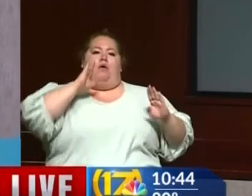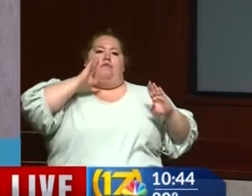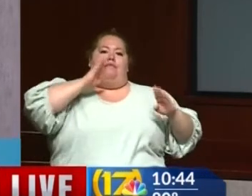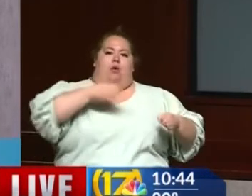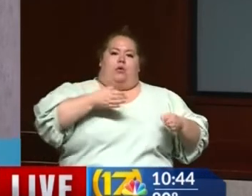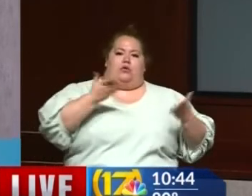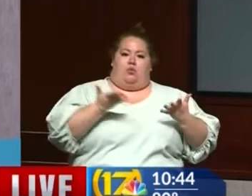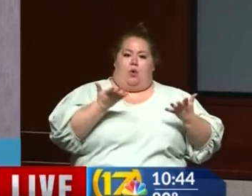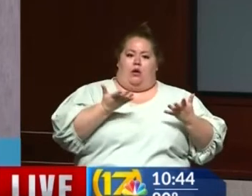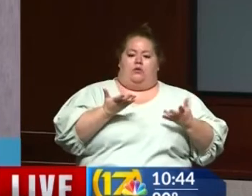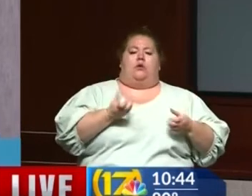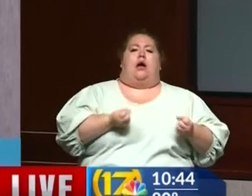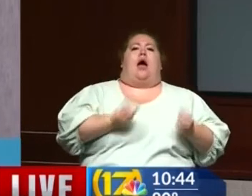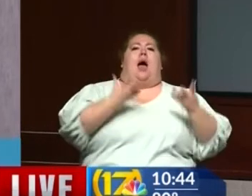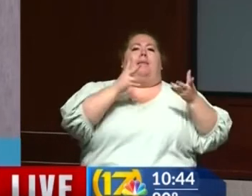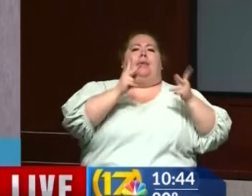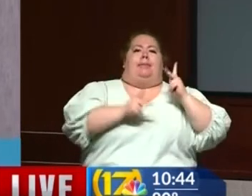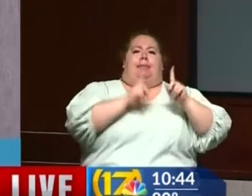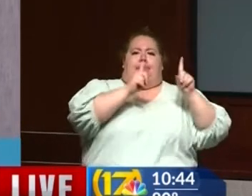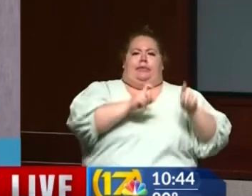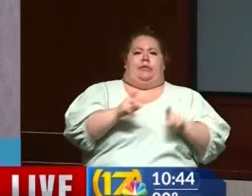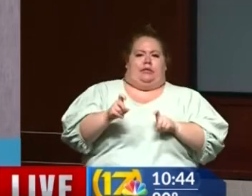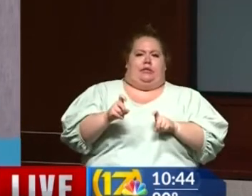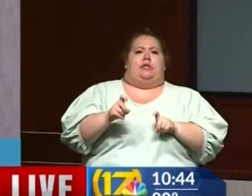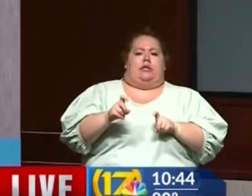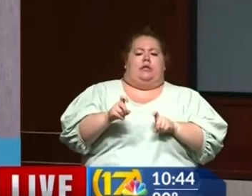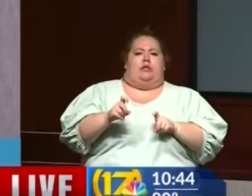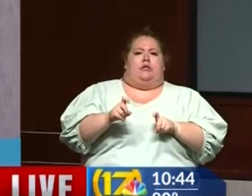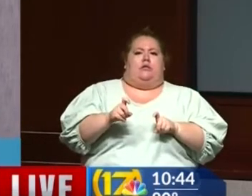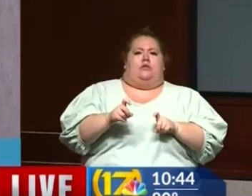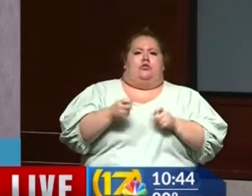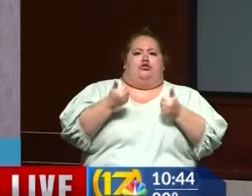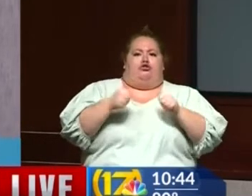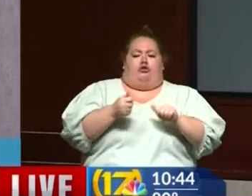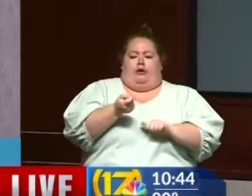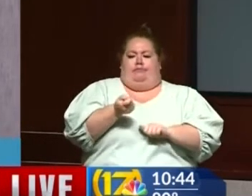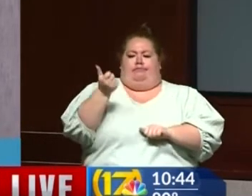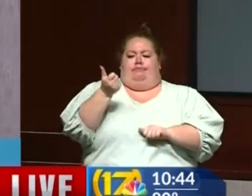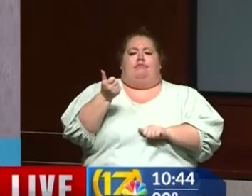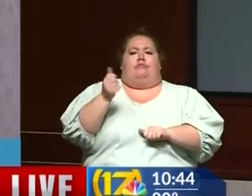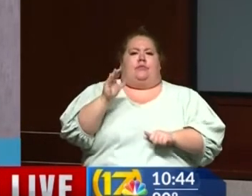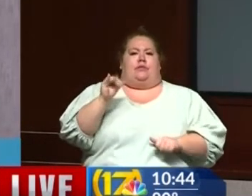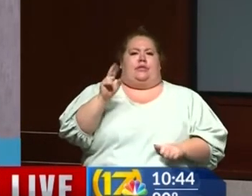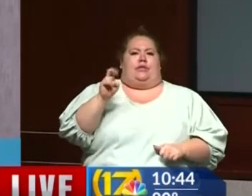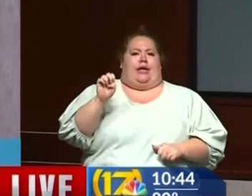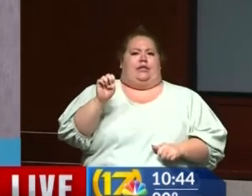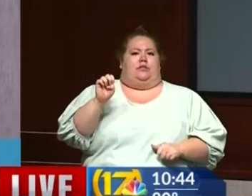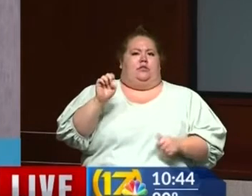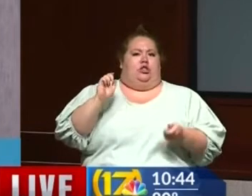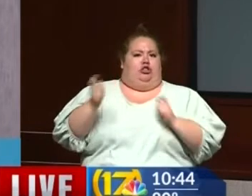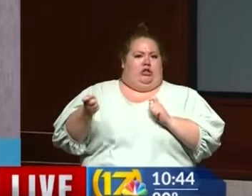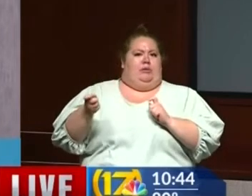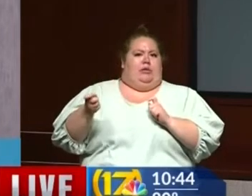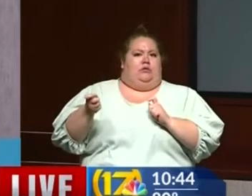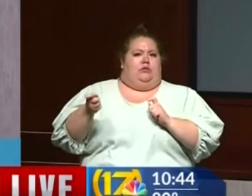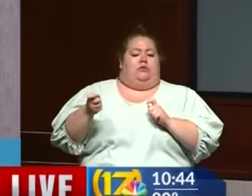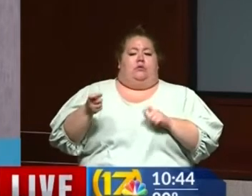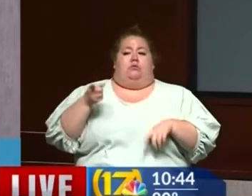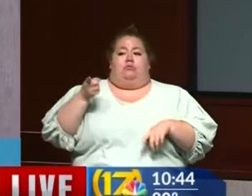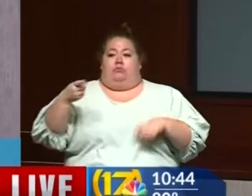test to try to remove that case adjustment. We'll yet to kind of see what the health equity metric